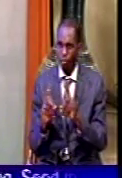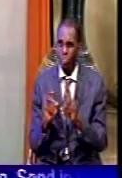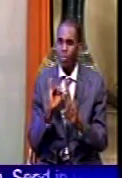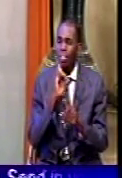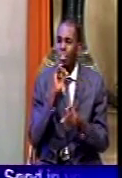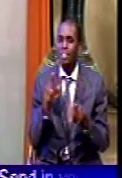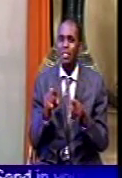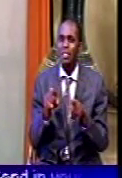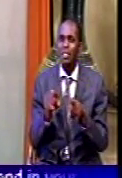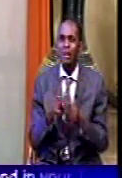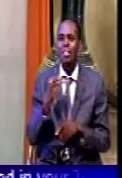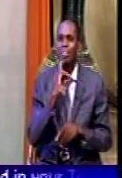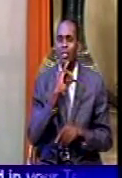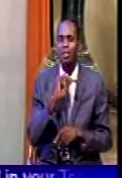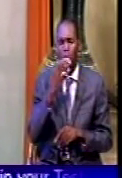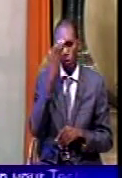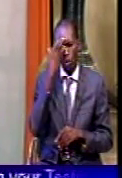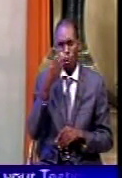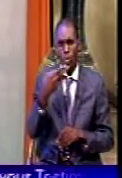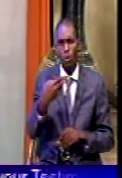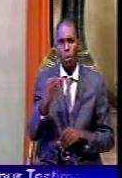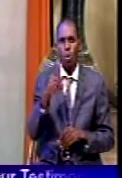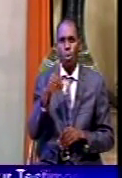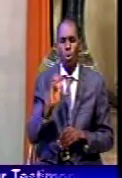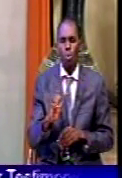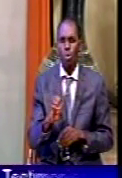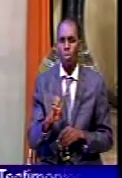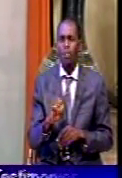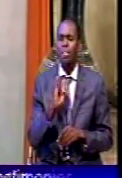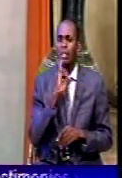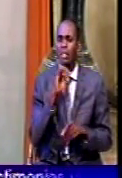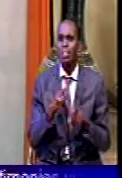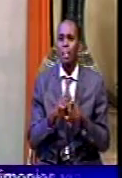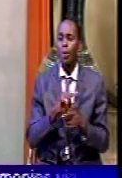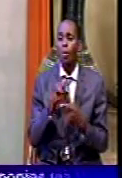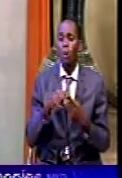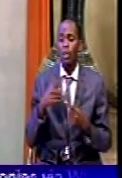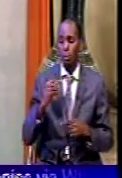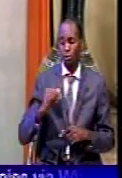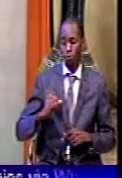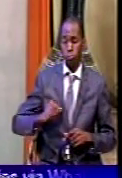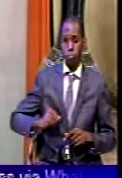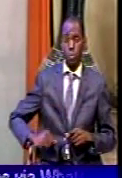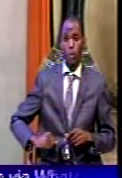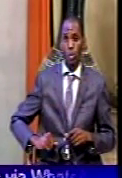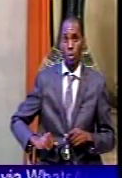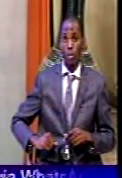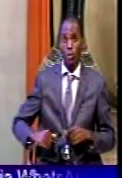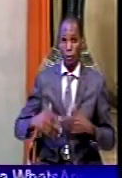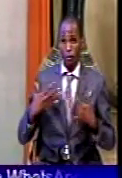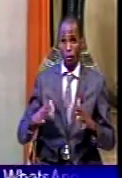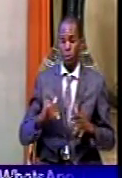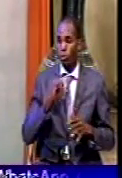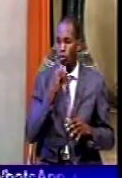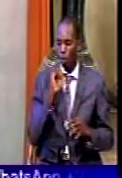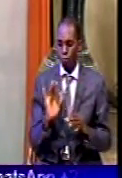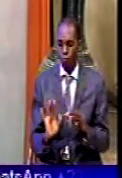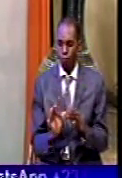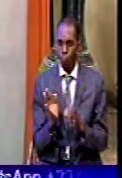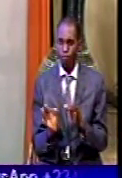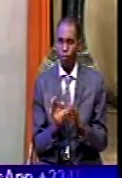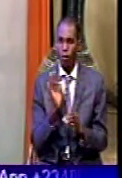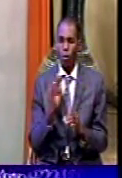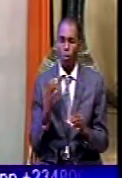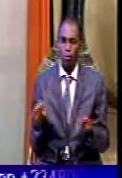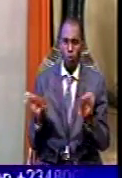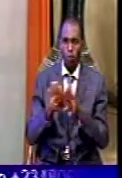of the miracle of God. And yesterday, because all through this while, each time we come, I used to sit outside